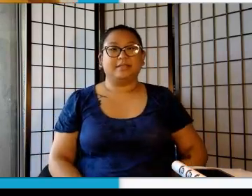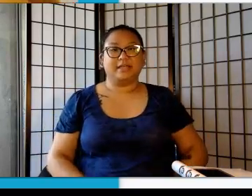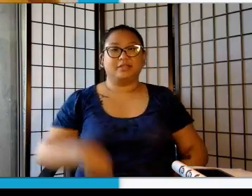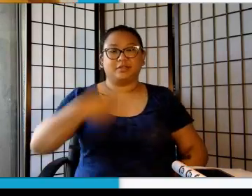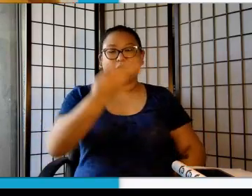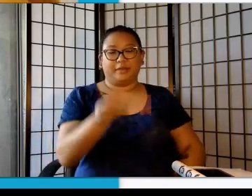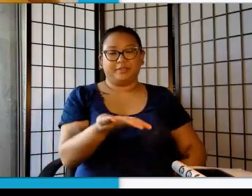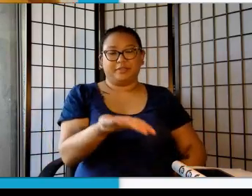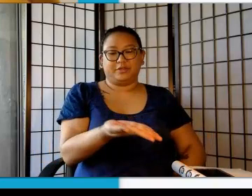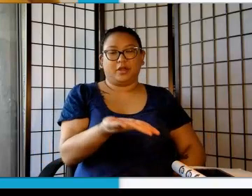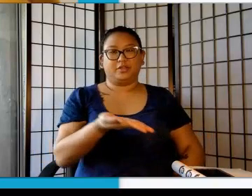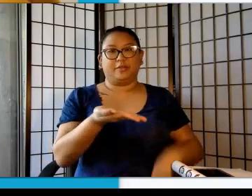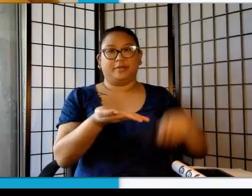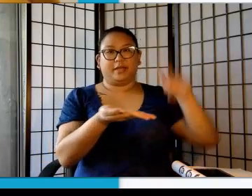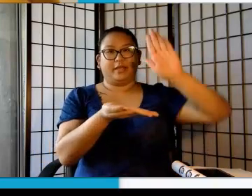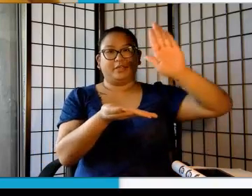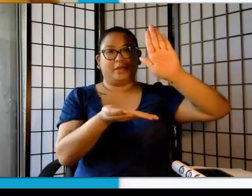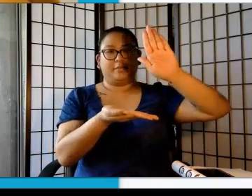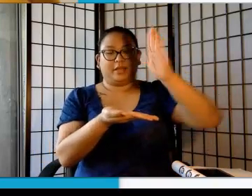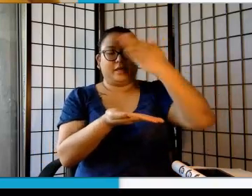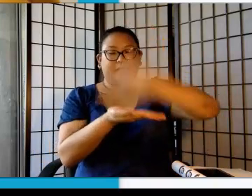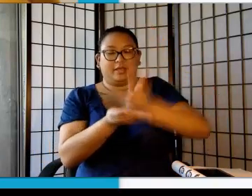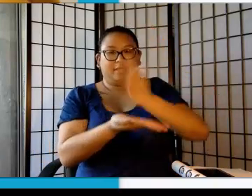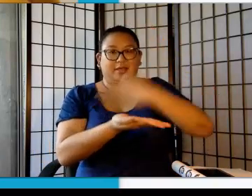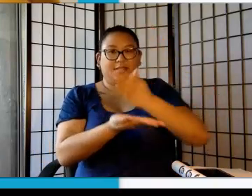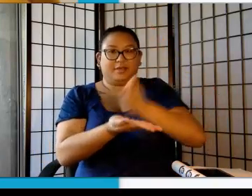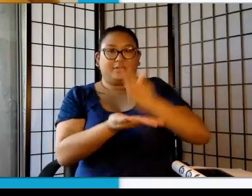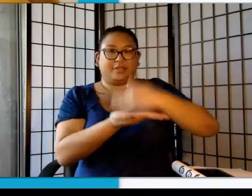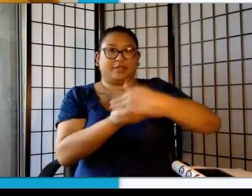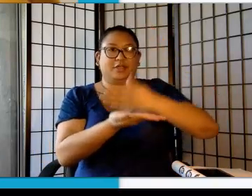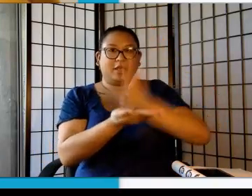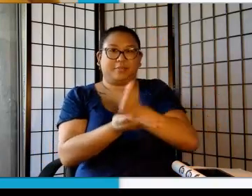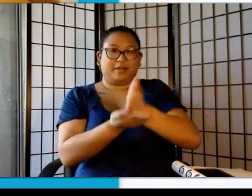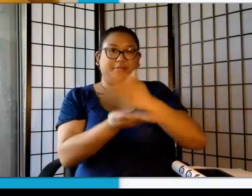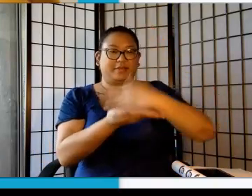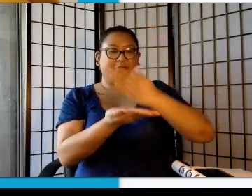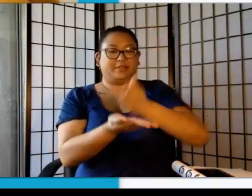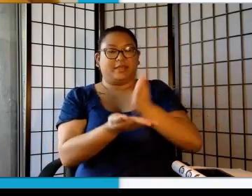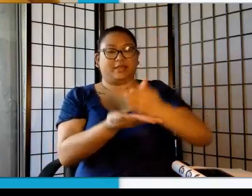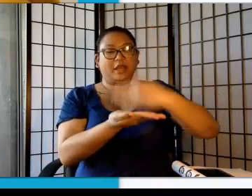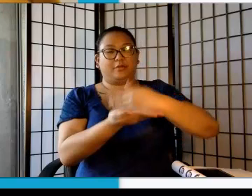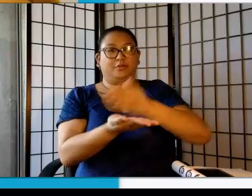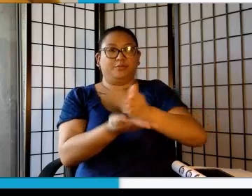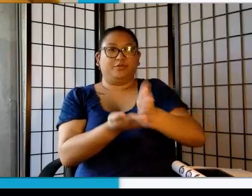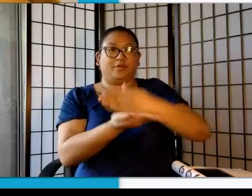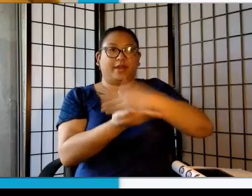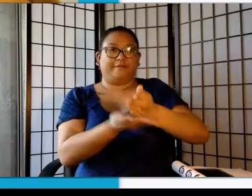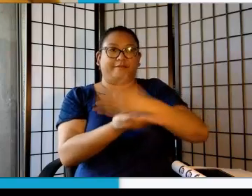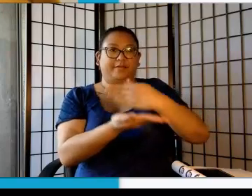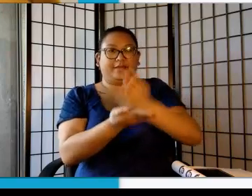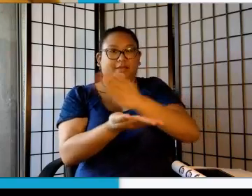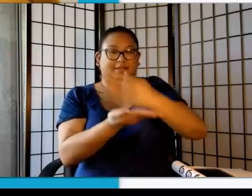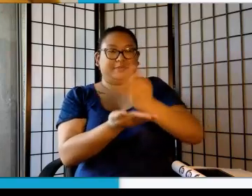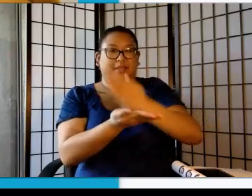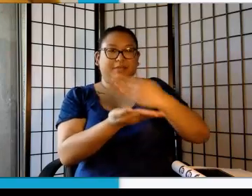To dice or chop, this is your non-dominant hand. Dominant hand, just gonna chop it up like this, like how you would move your